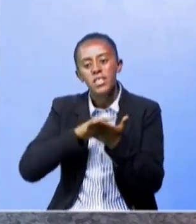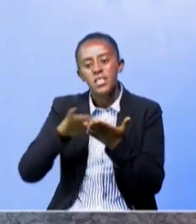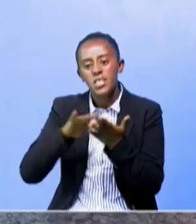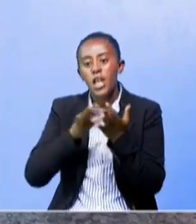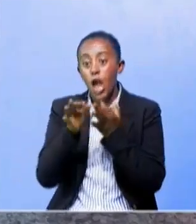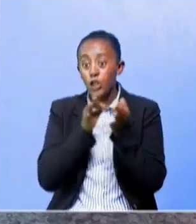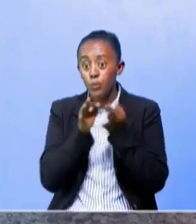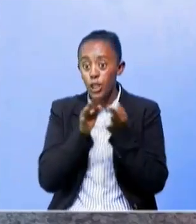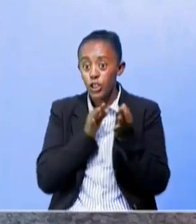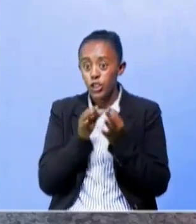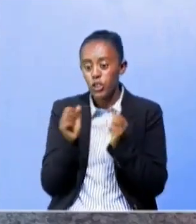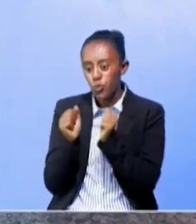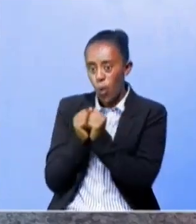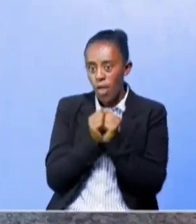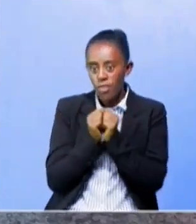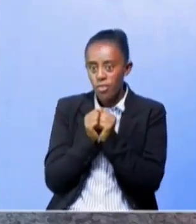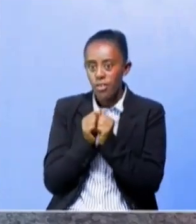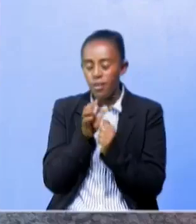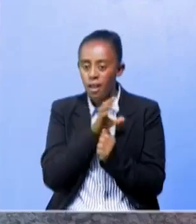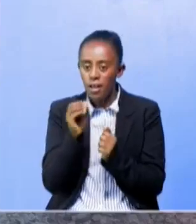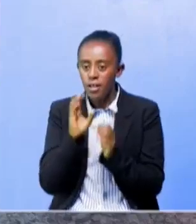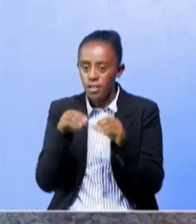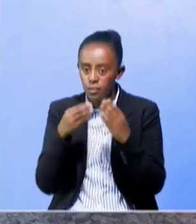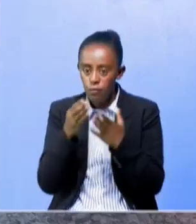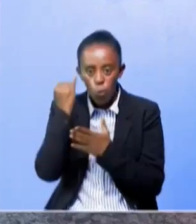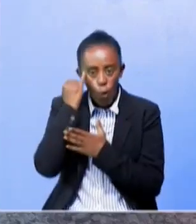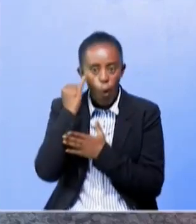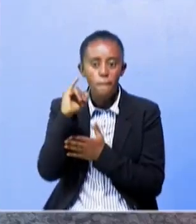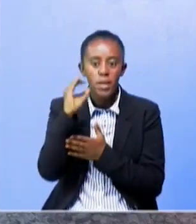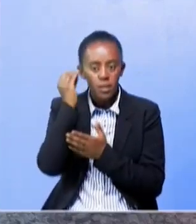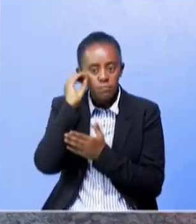expressions together and then give your